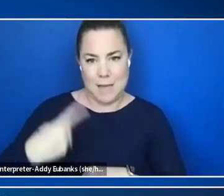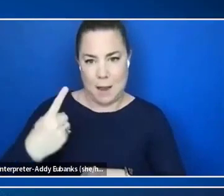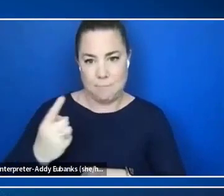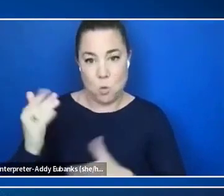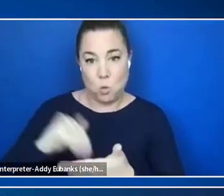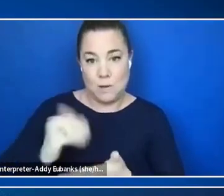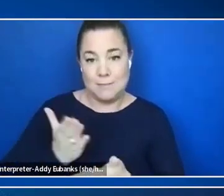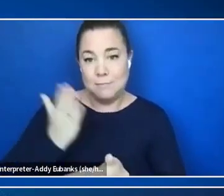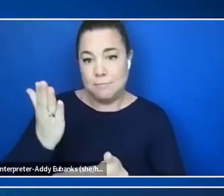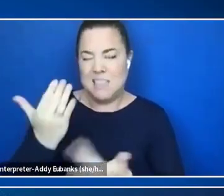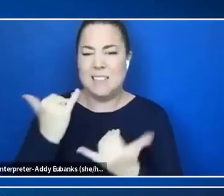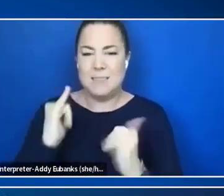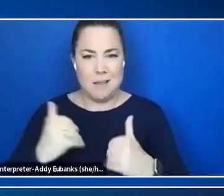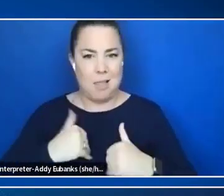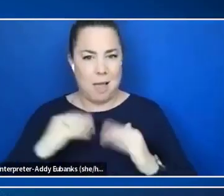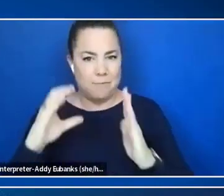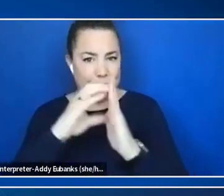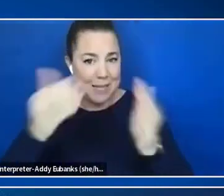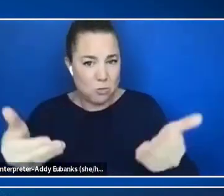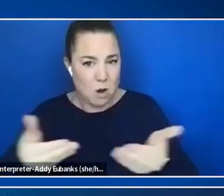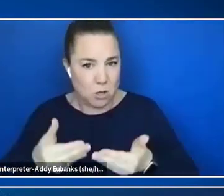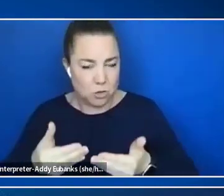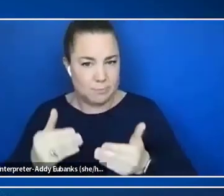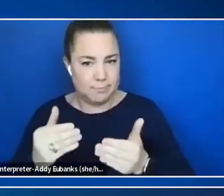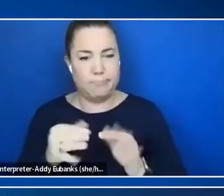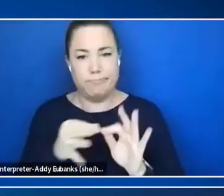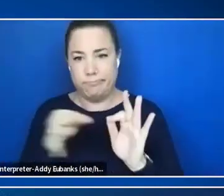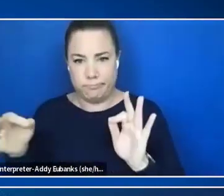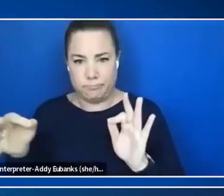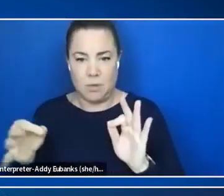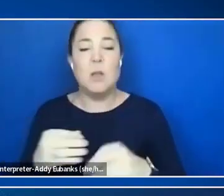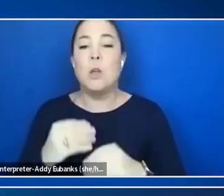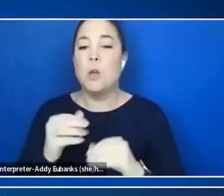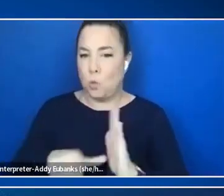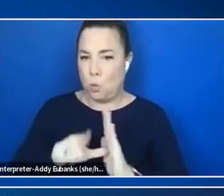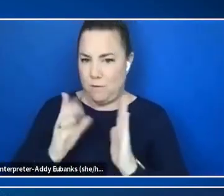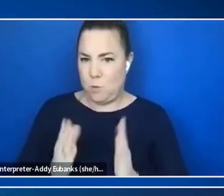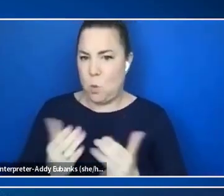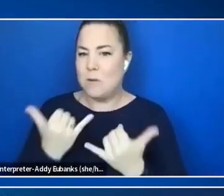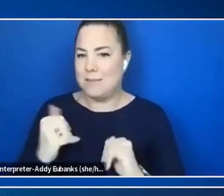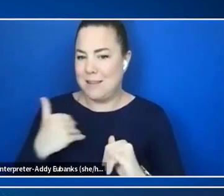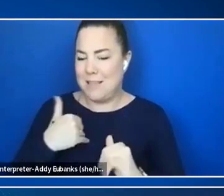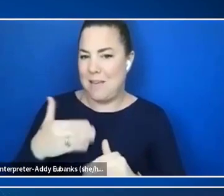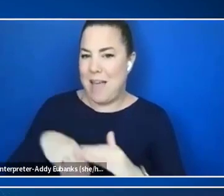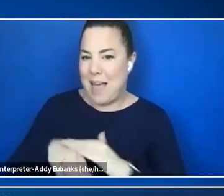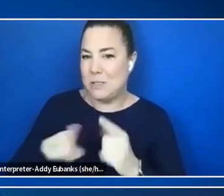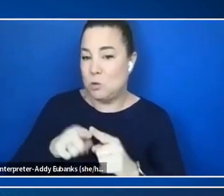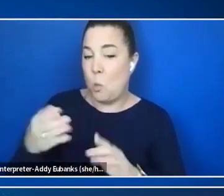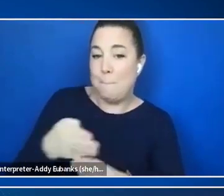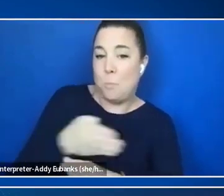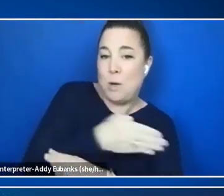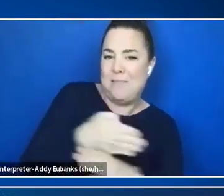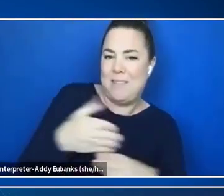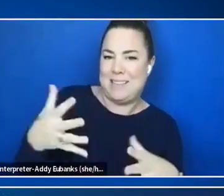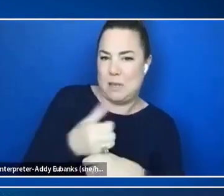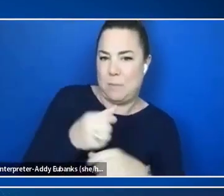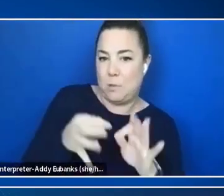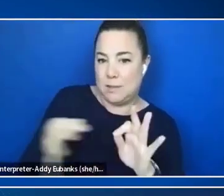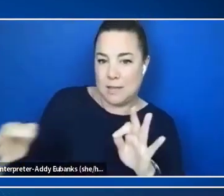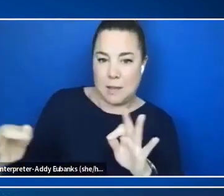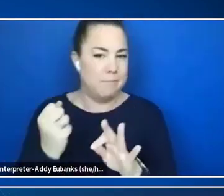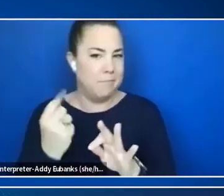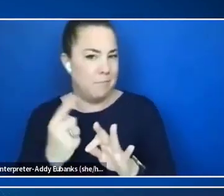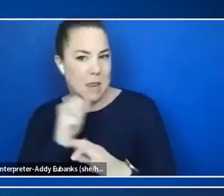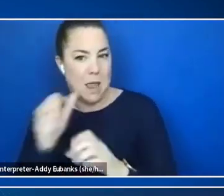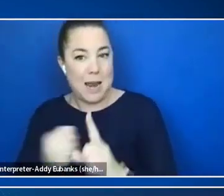the introduction, and reviewers will still have access to the previous summary statement. So that won't be affected by this